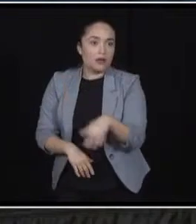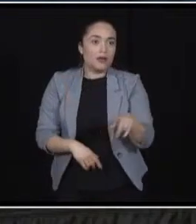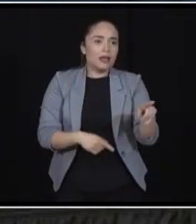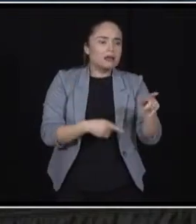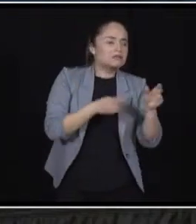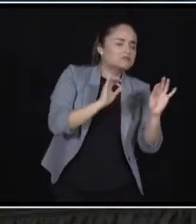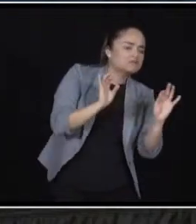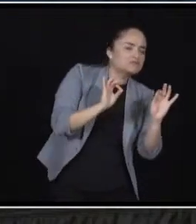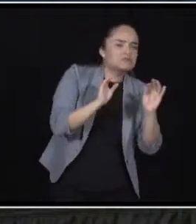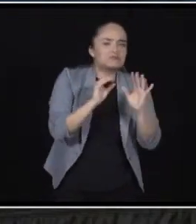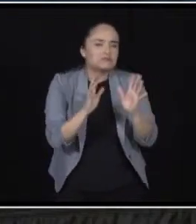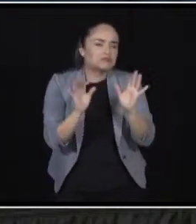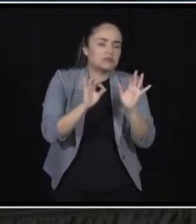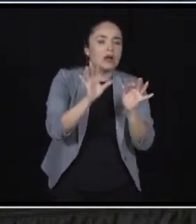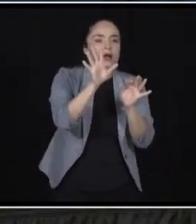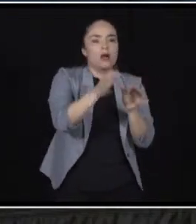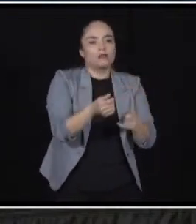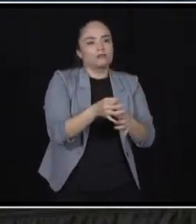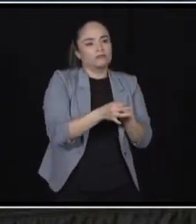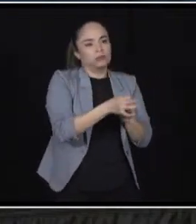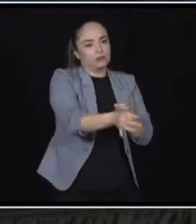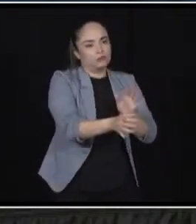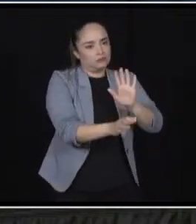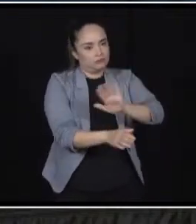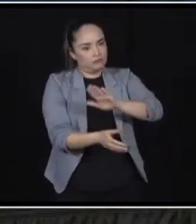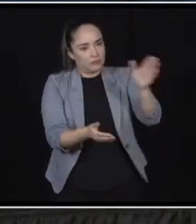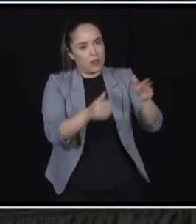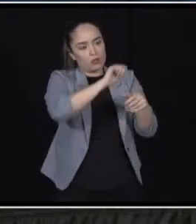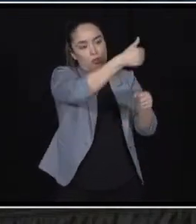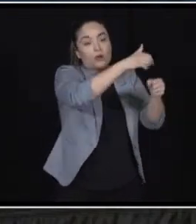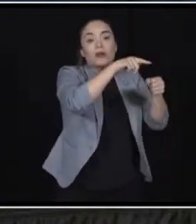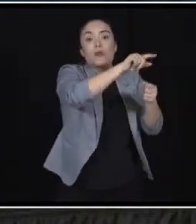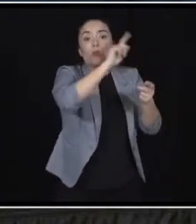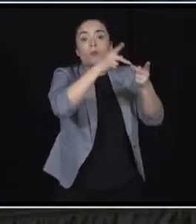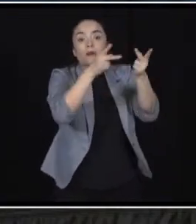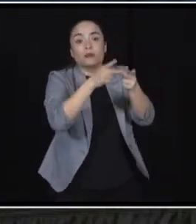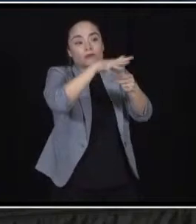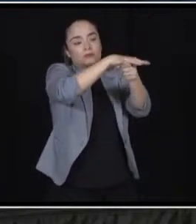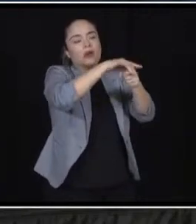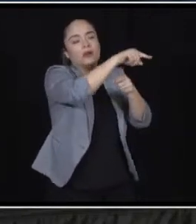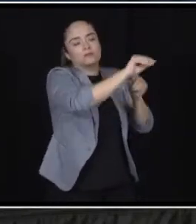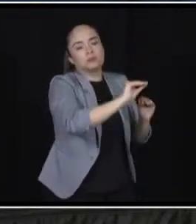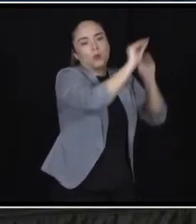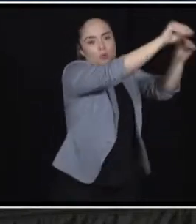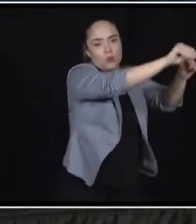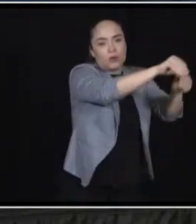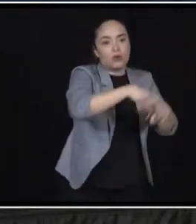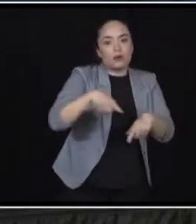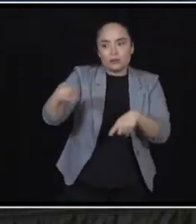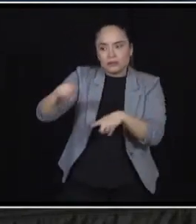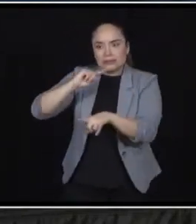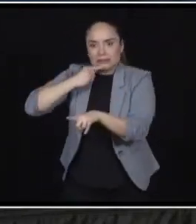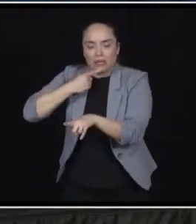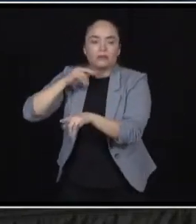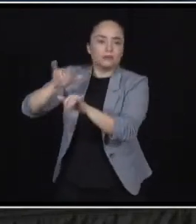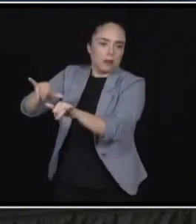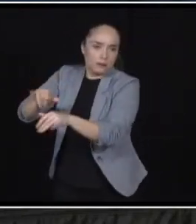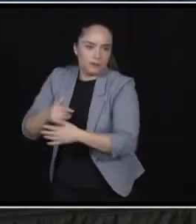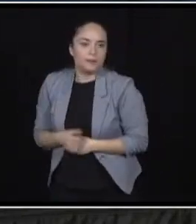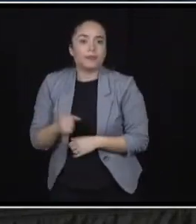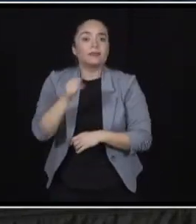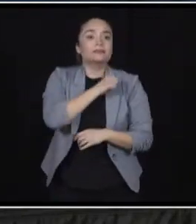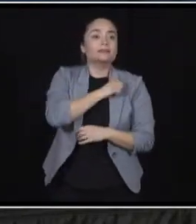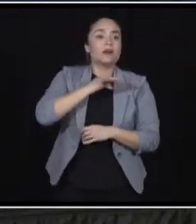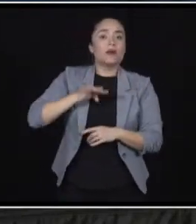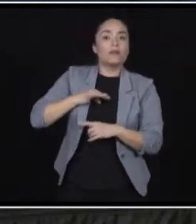from a hotspot zone to an area that still has capacity, and that the redeployment of staff both from Ontario Health and